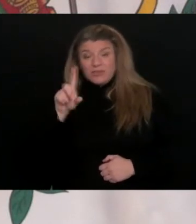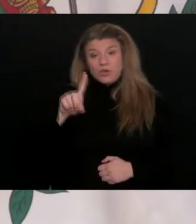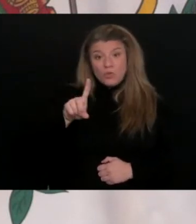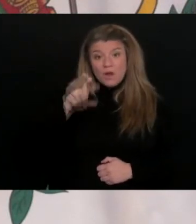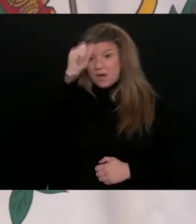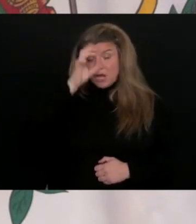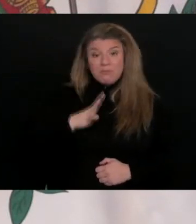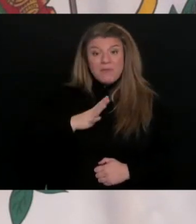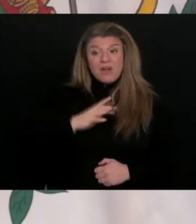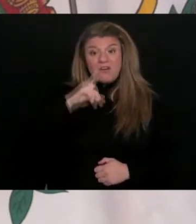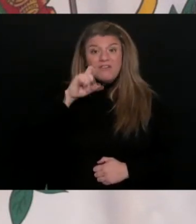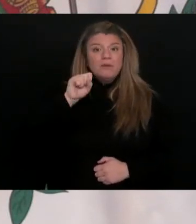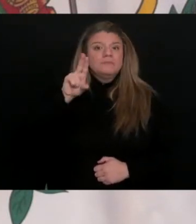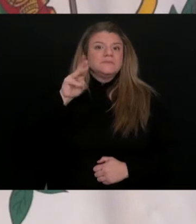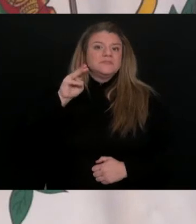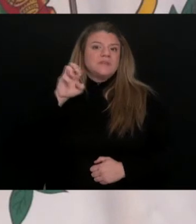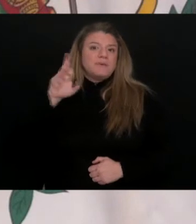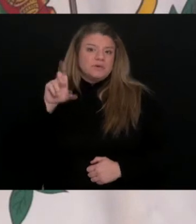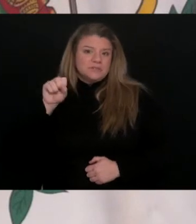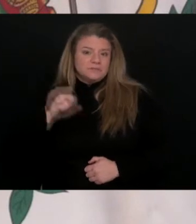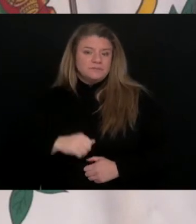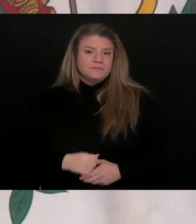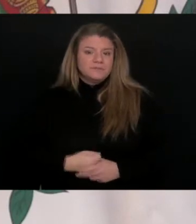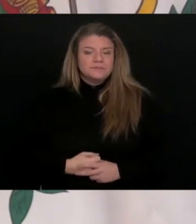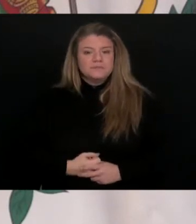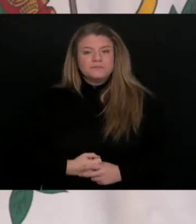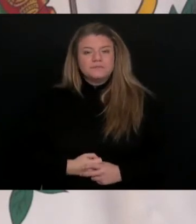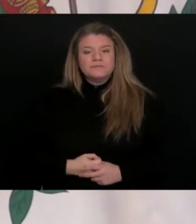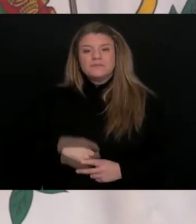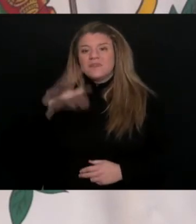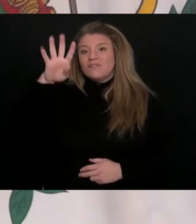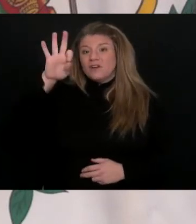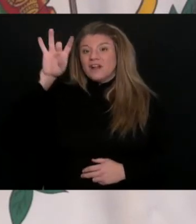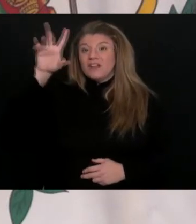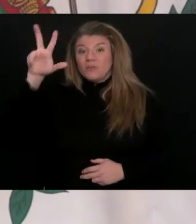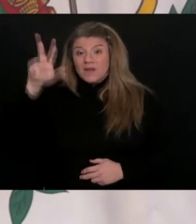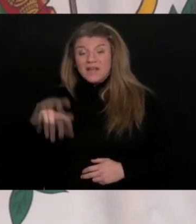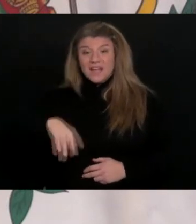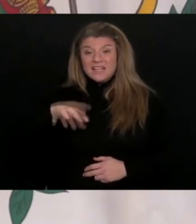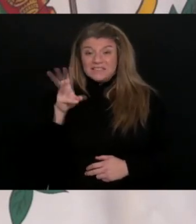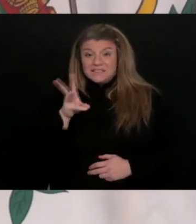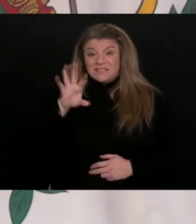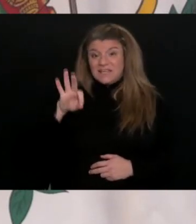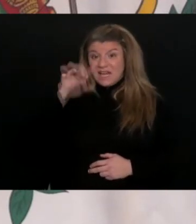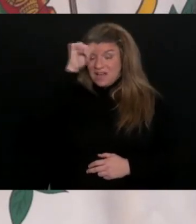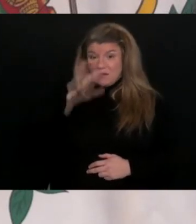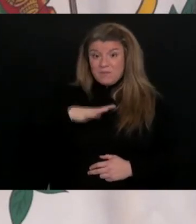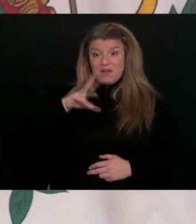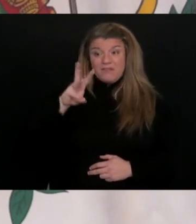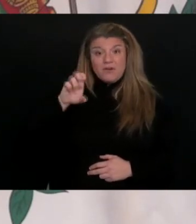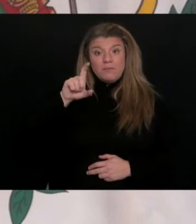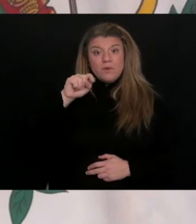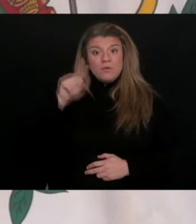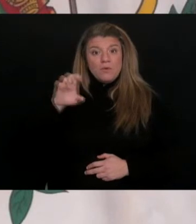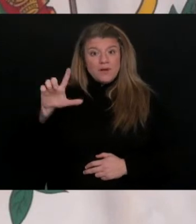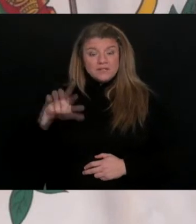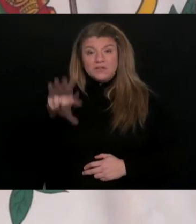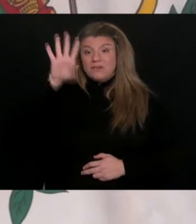71-year-old male from Summers County. The 4,983rd death, a 69-year-old male from Wetzel County.